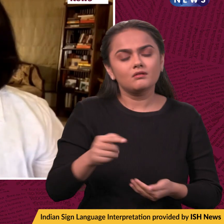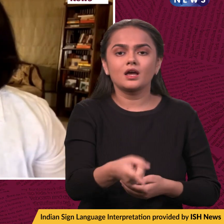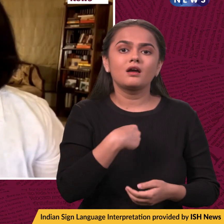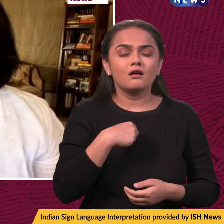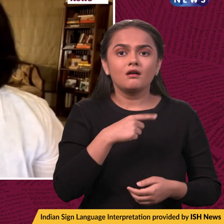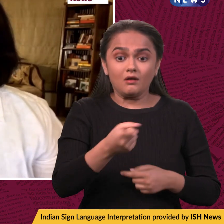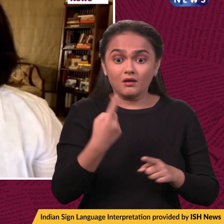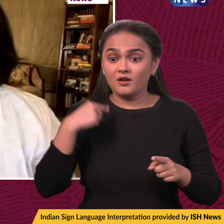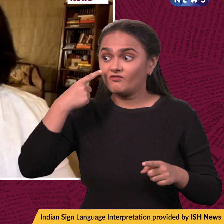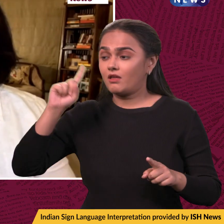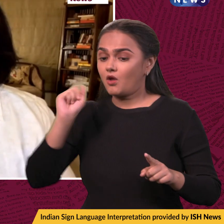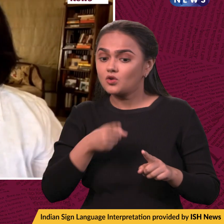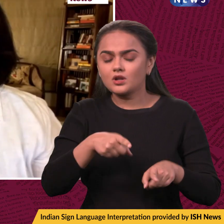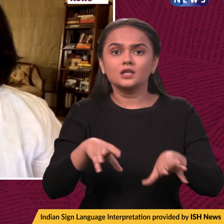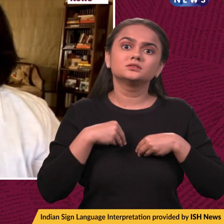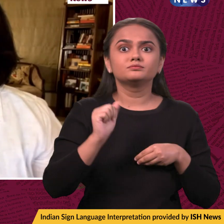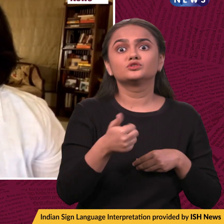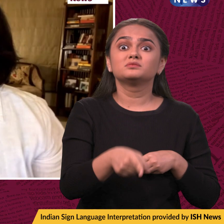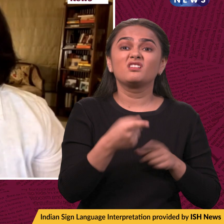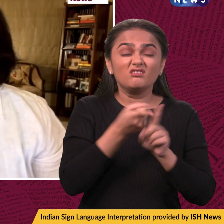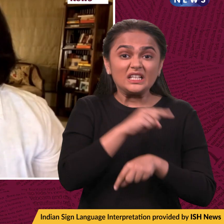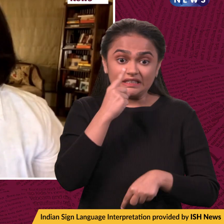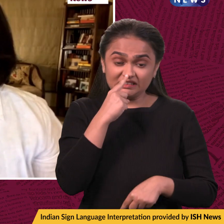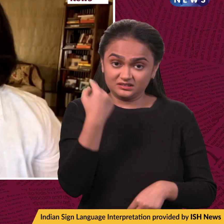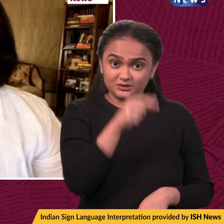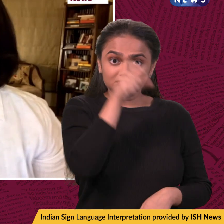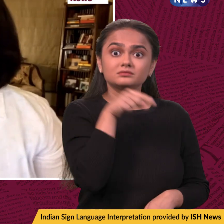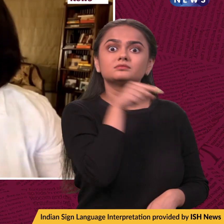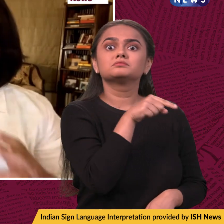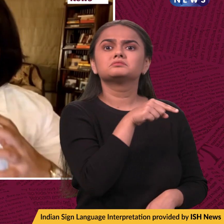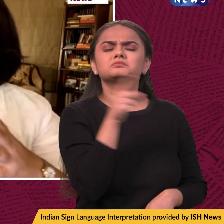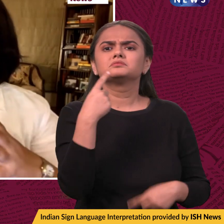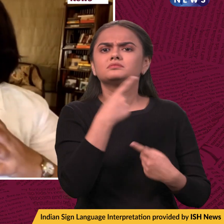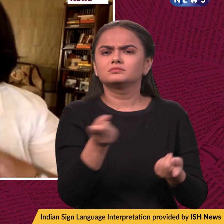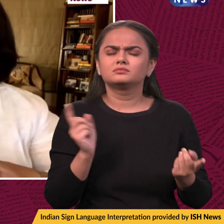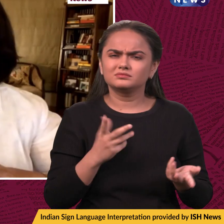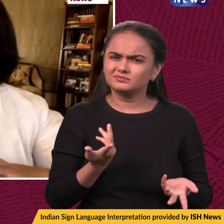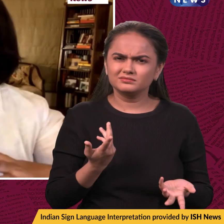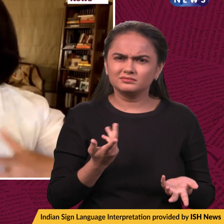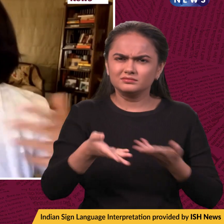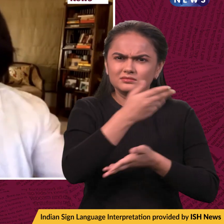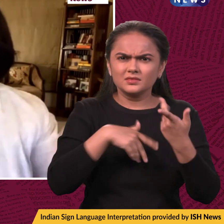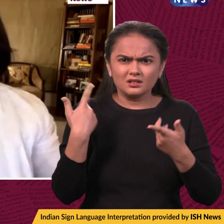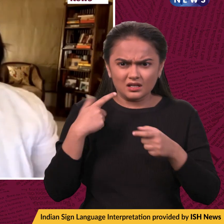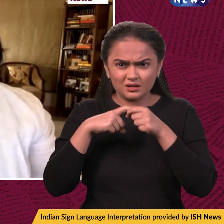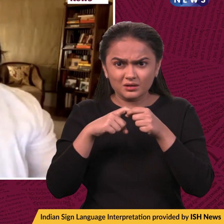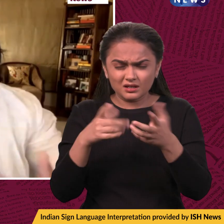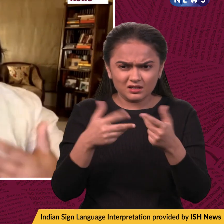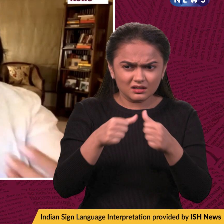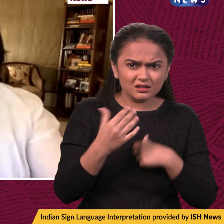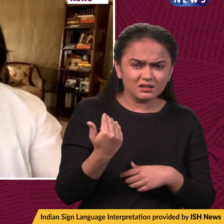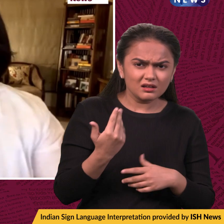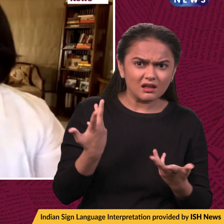it's only by accepting the husband's way that a mother can gain obedience over the younger ones. And the students were asked to then answer